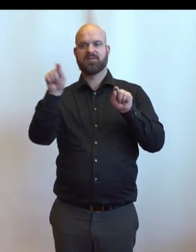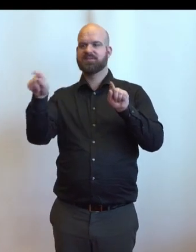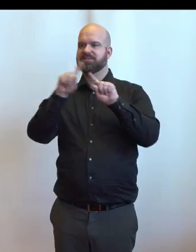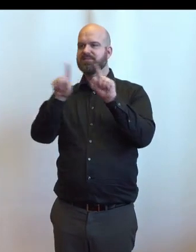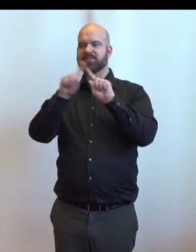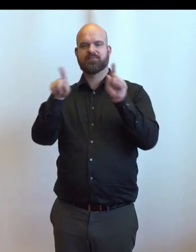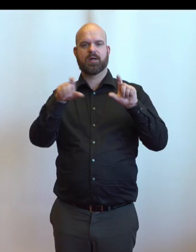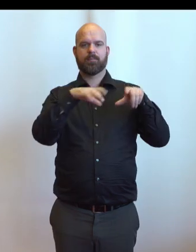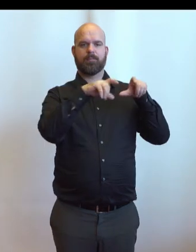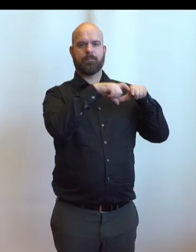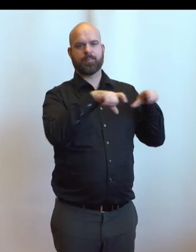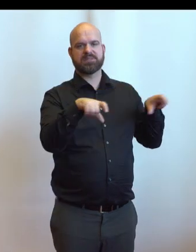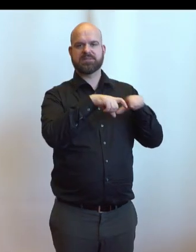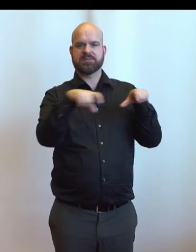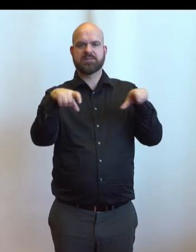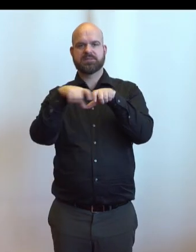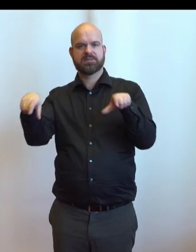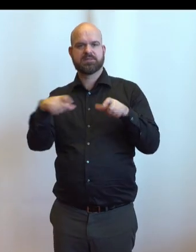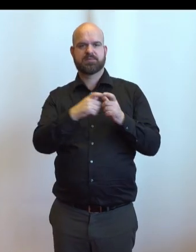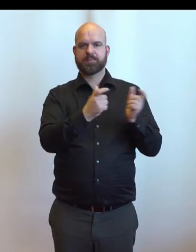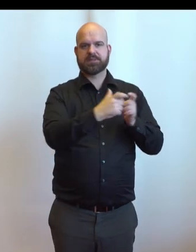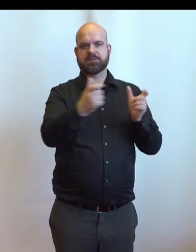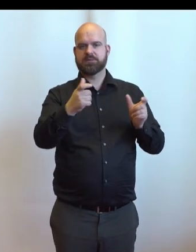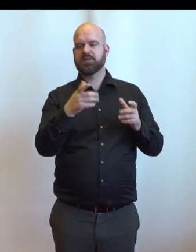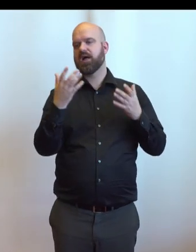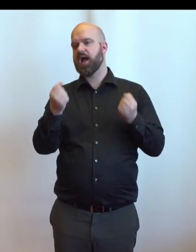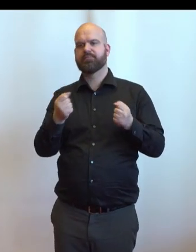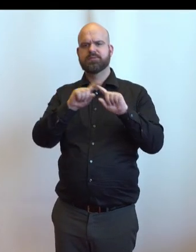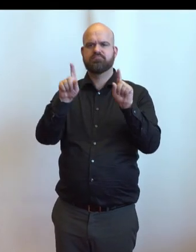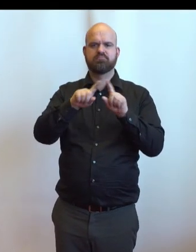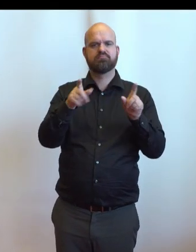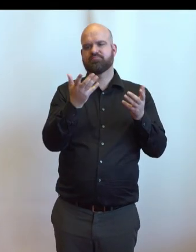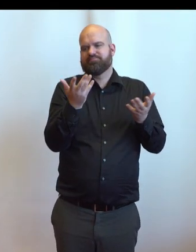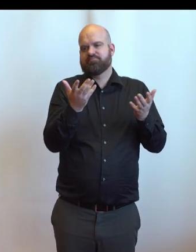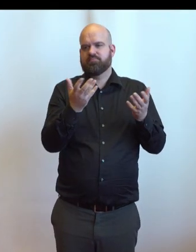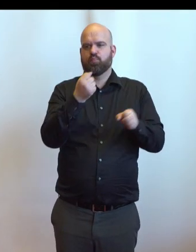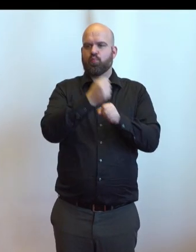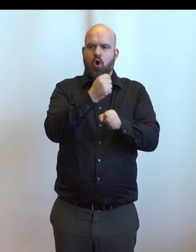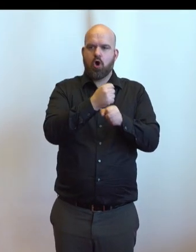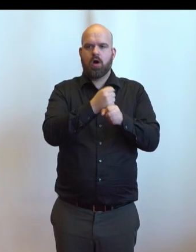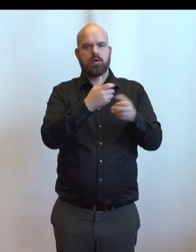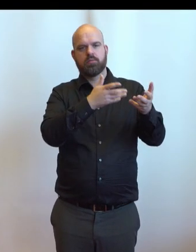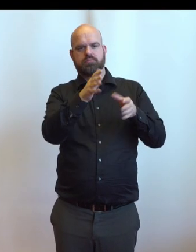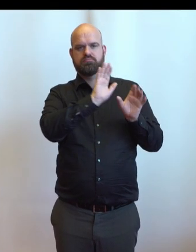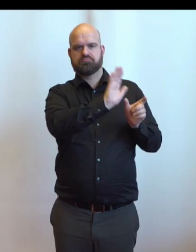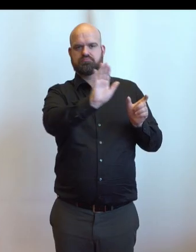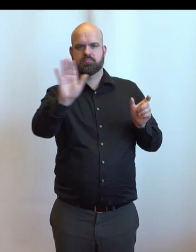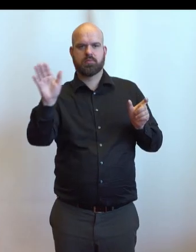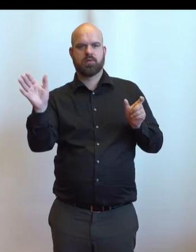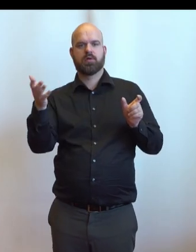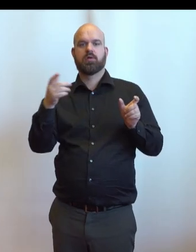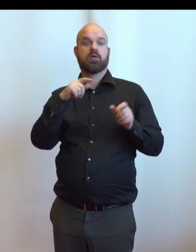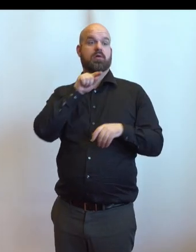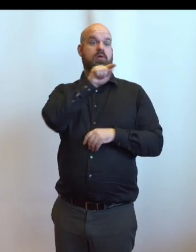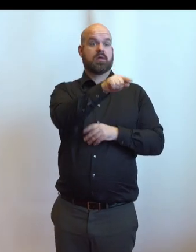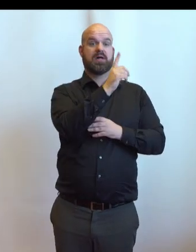of job we are providing, can make an impact. So for us, being a digital company, it has been this one. It could be others for other